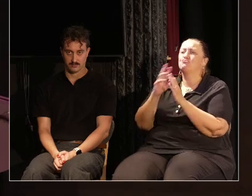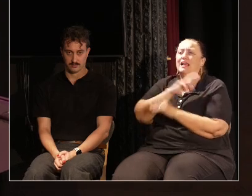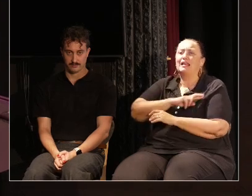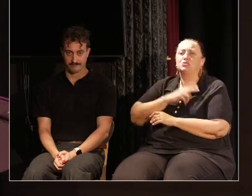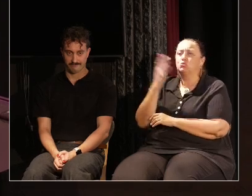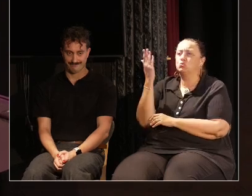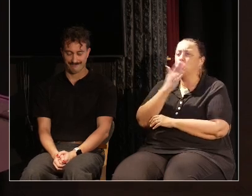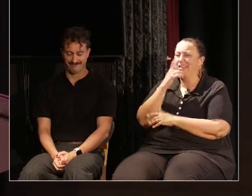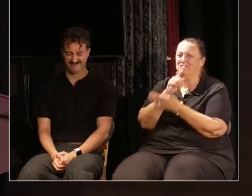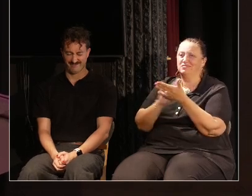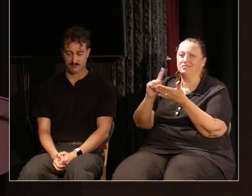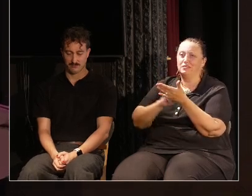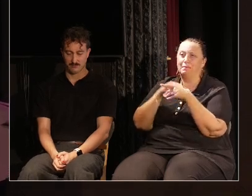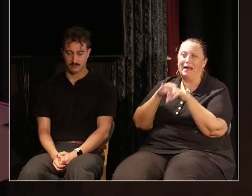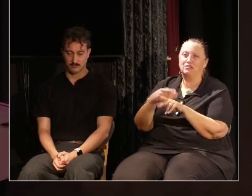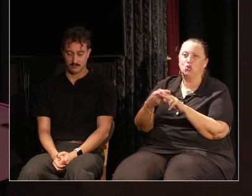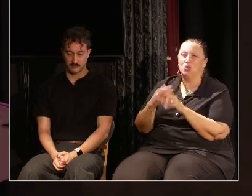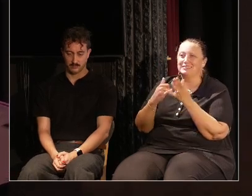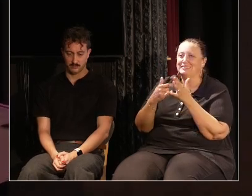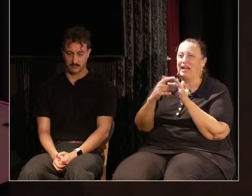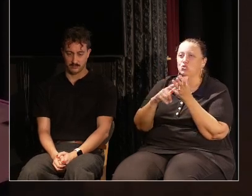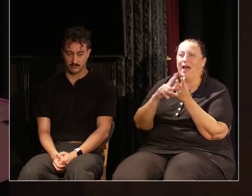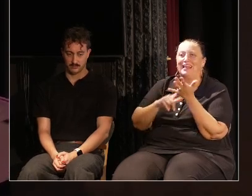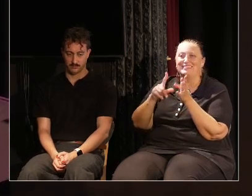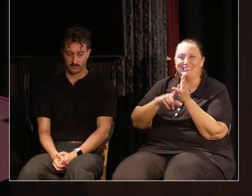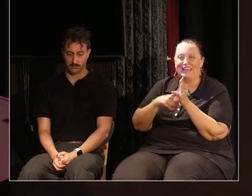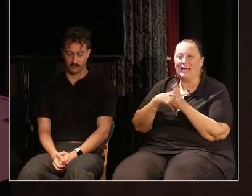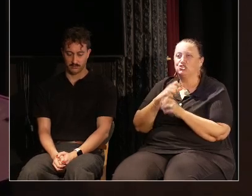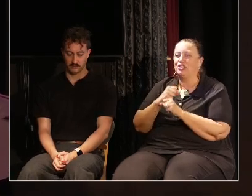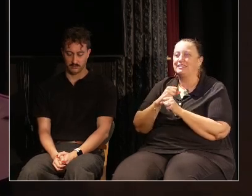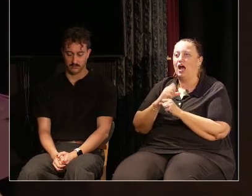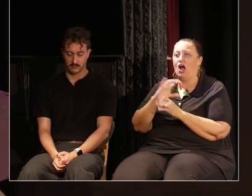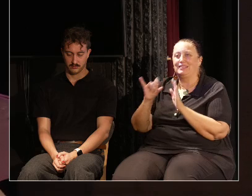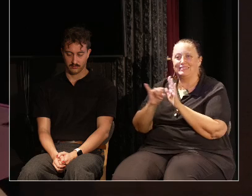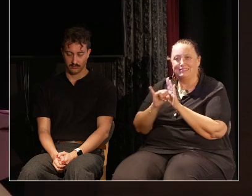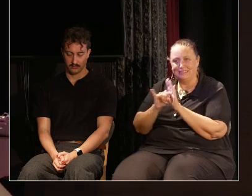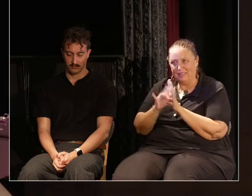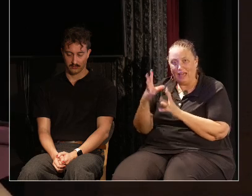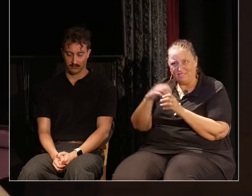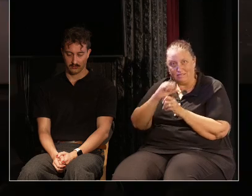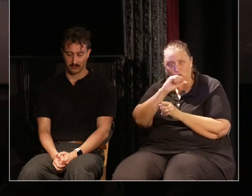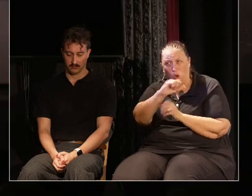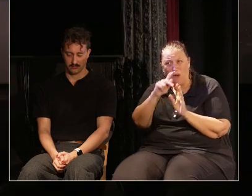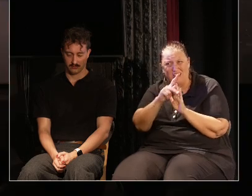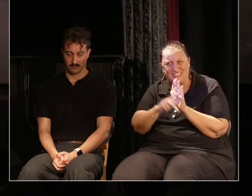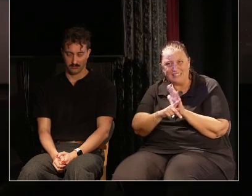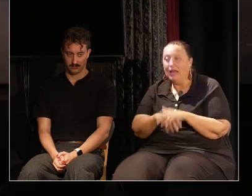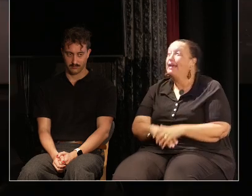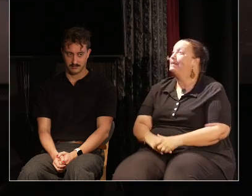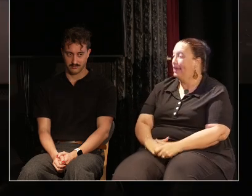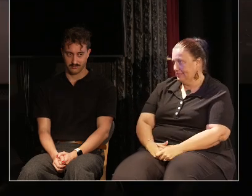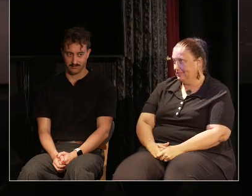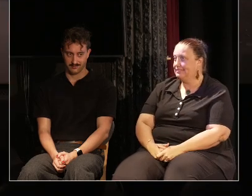basis of sexuality and gender identity, part of the Greens LGBTQIA+ policy platform? In a word,